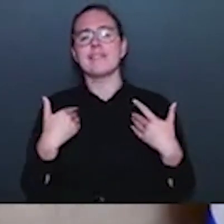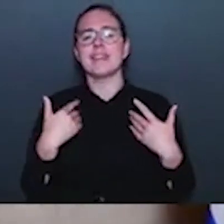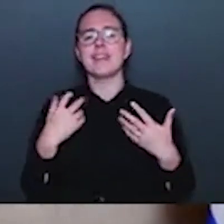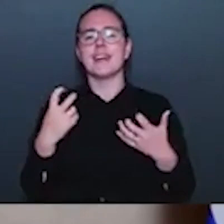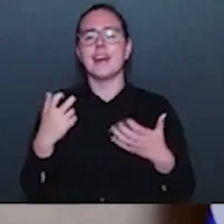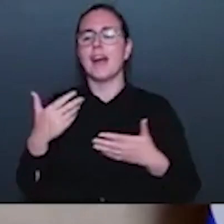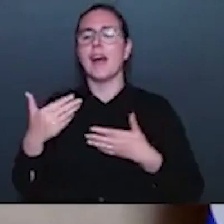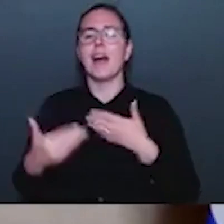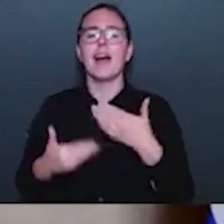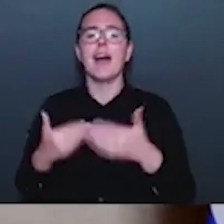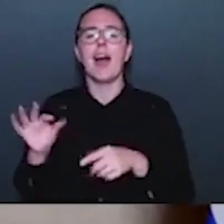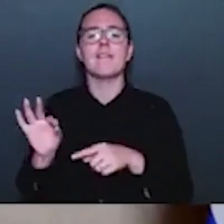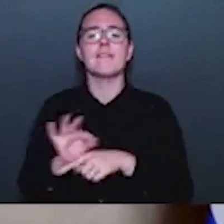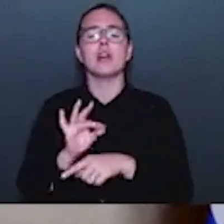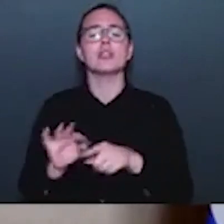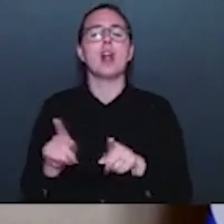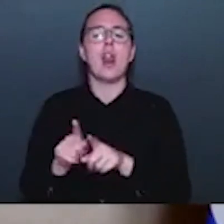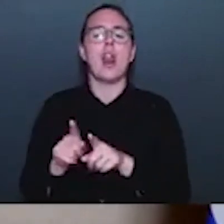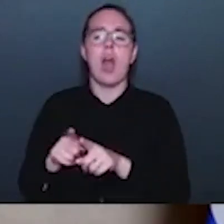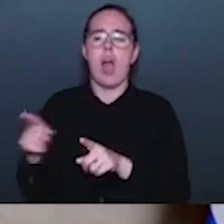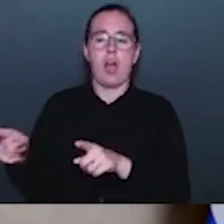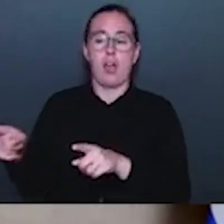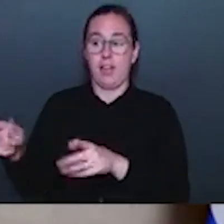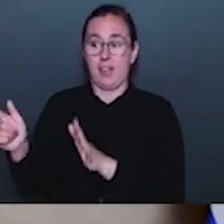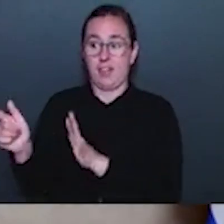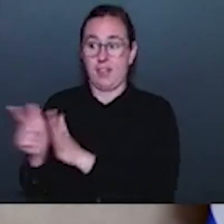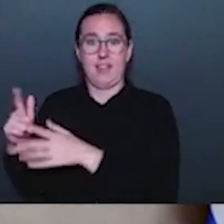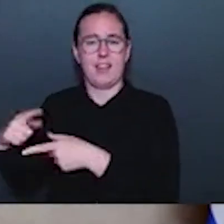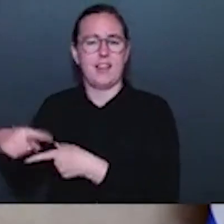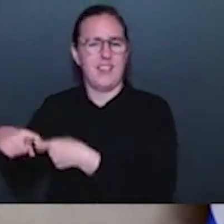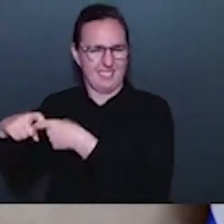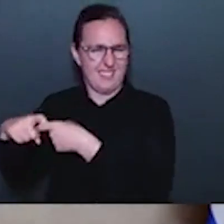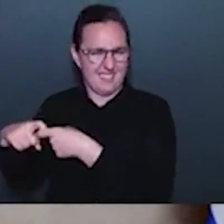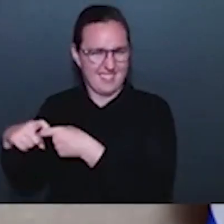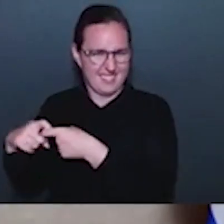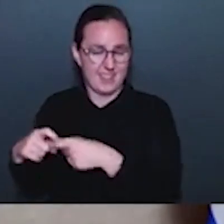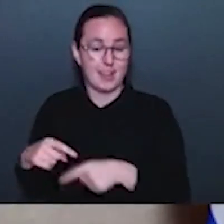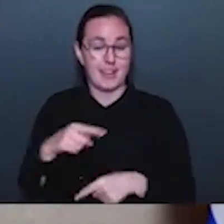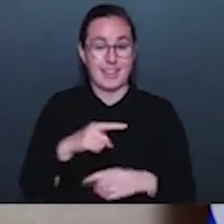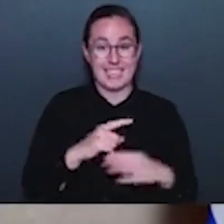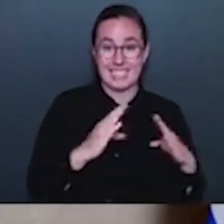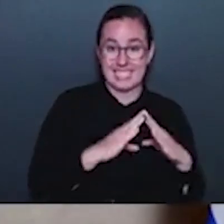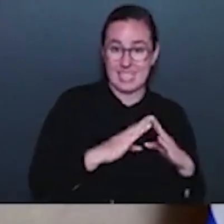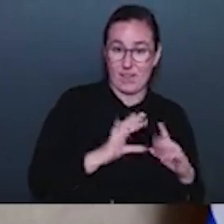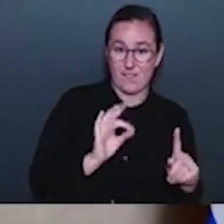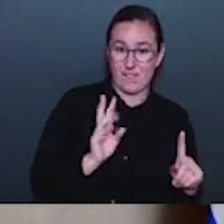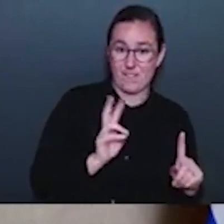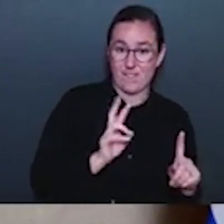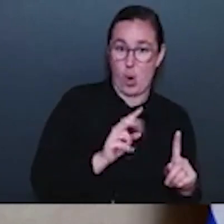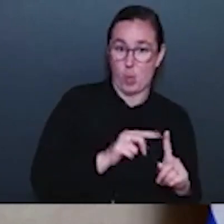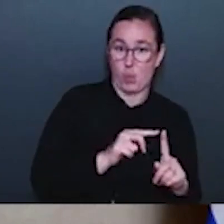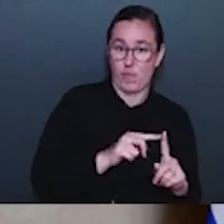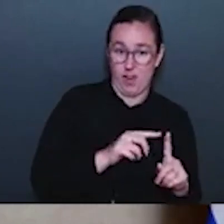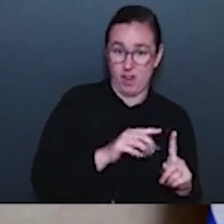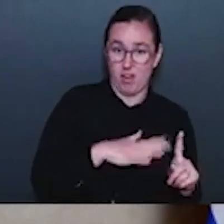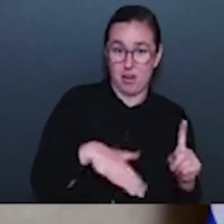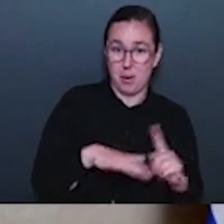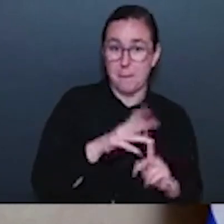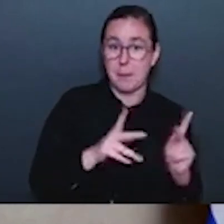charge anyone for simple possession, and that has been the case for many, many years. So I can't see